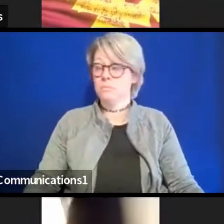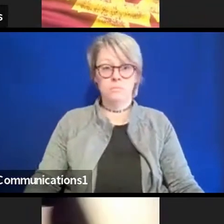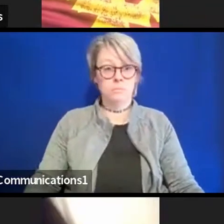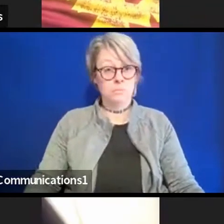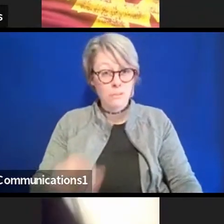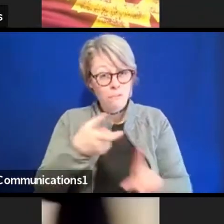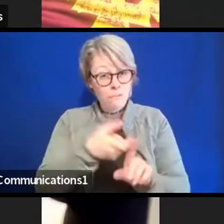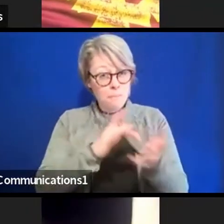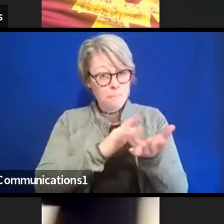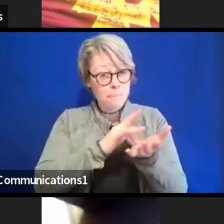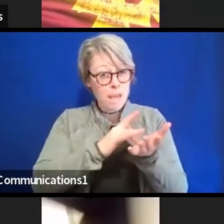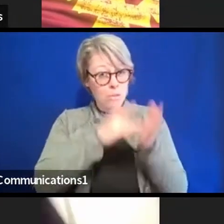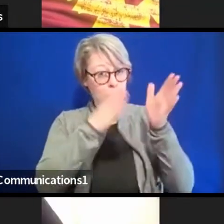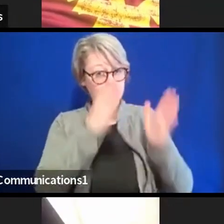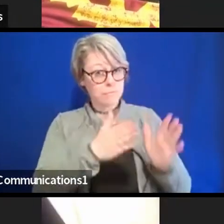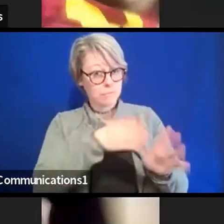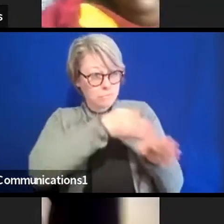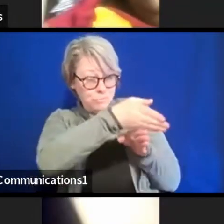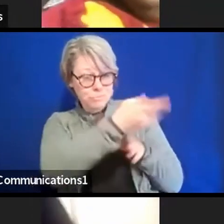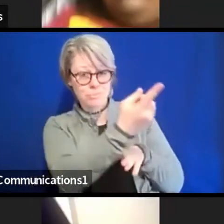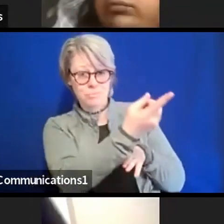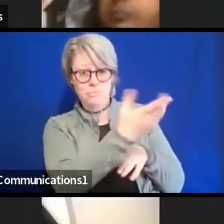medical professionals, whether it's